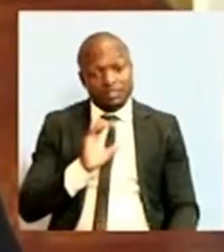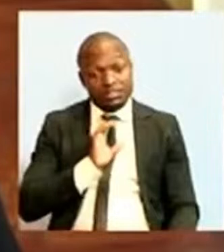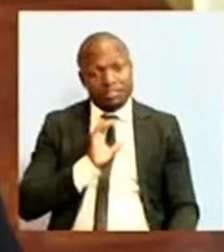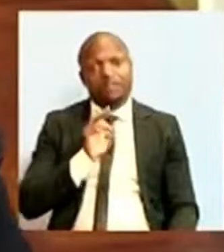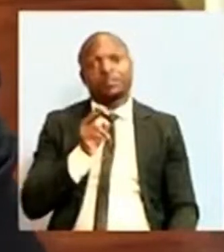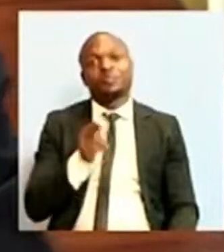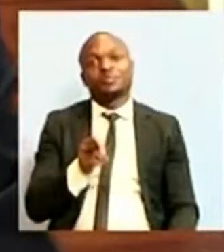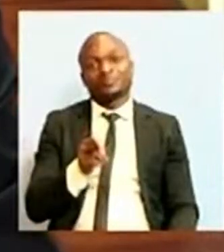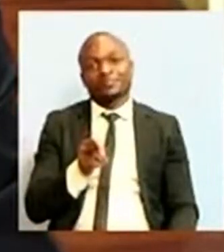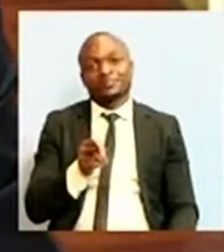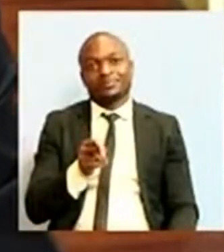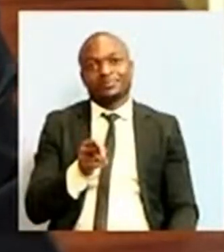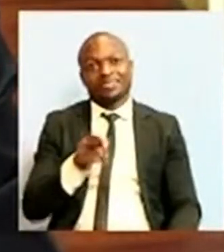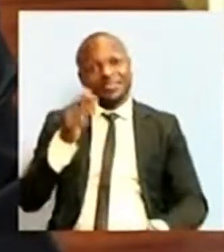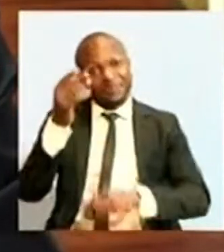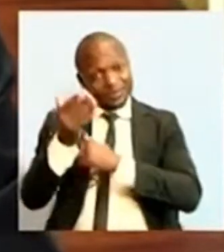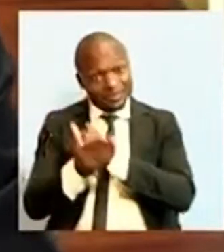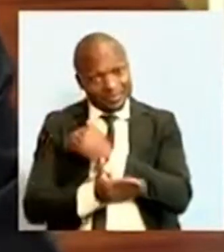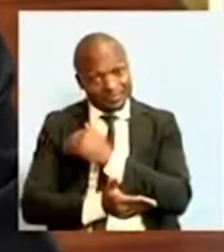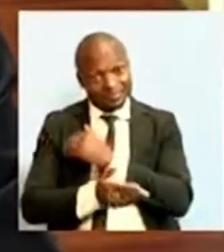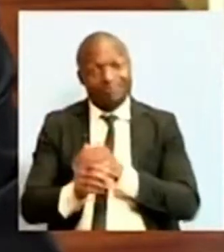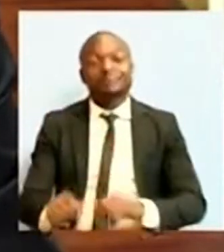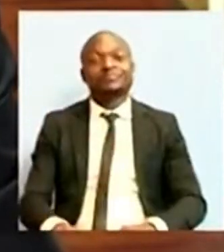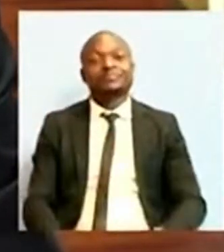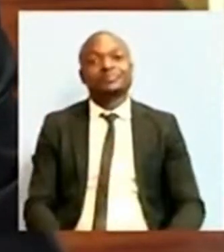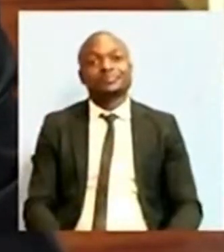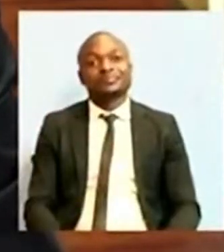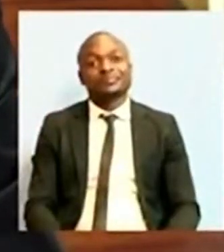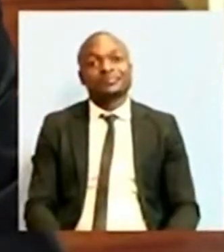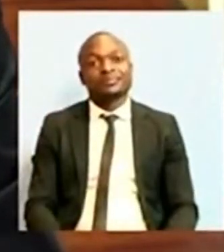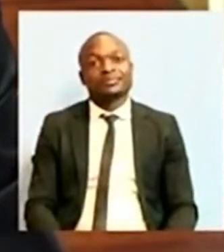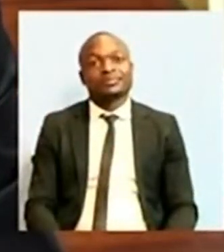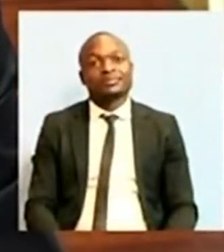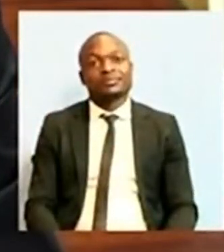Chirilabombwe, you are welcome.